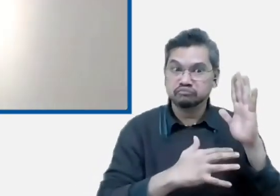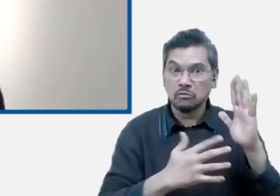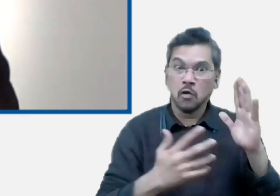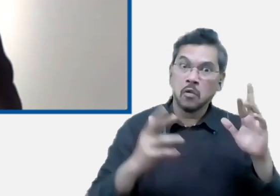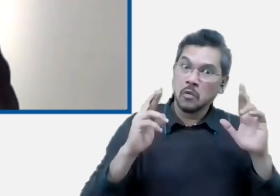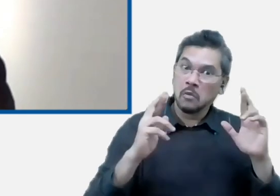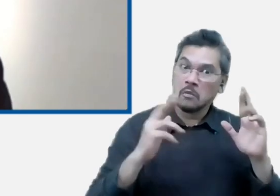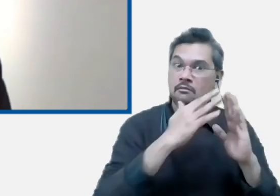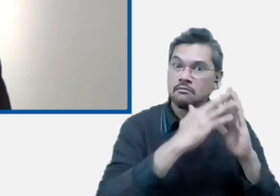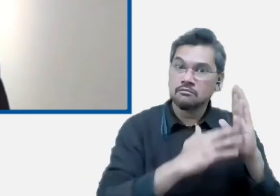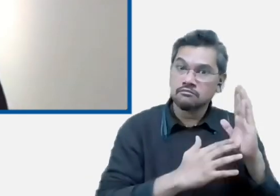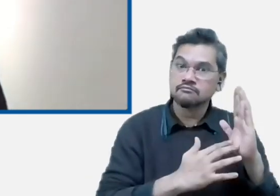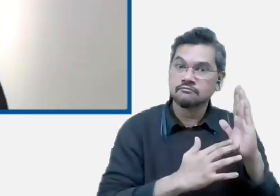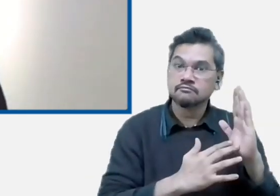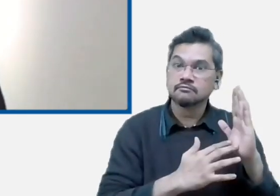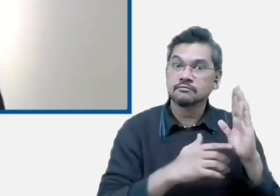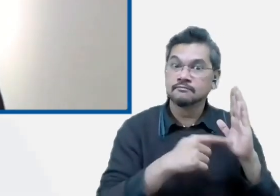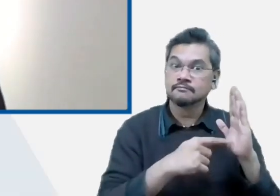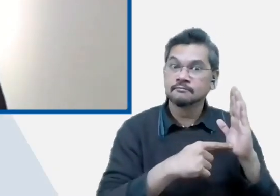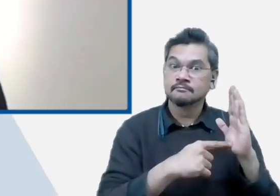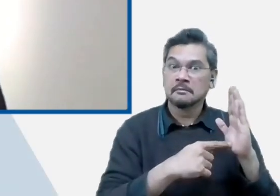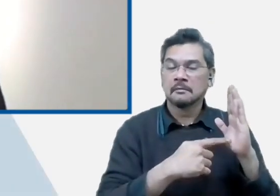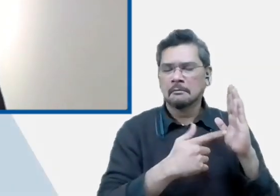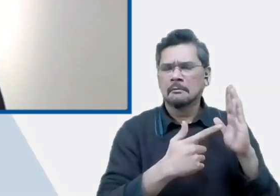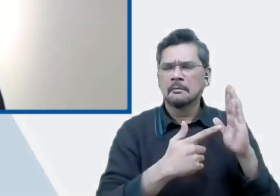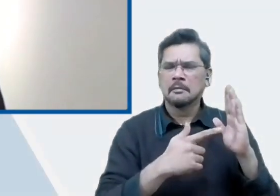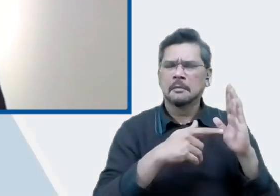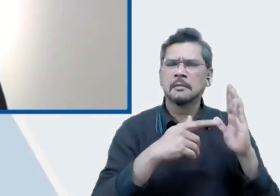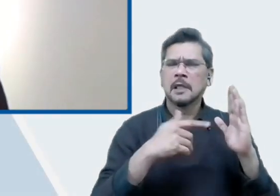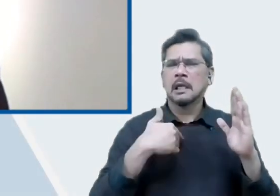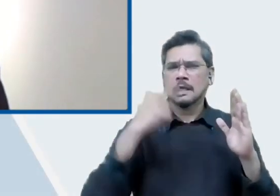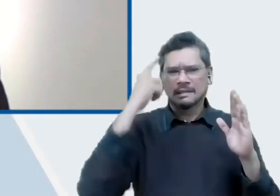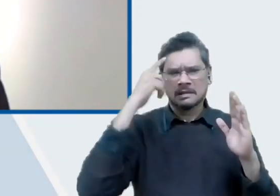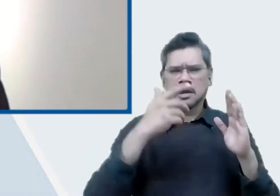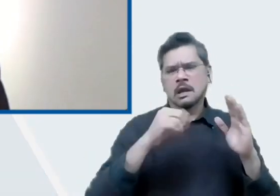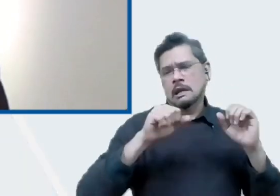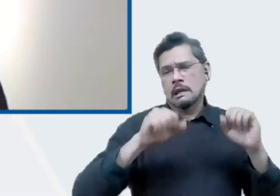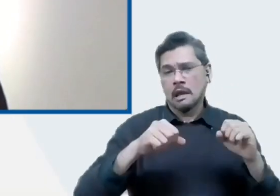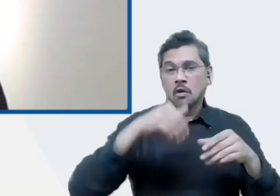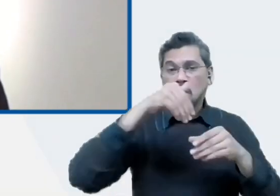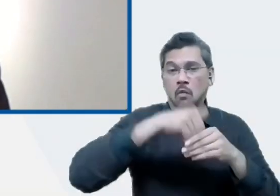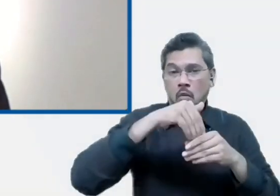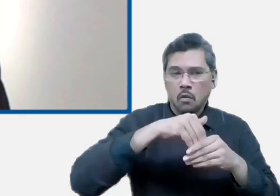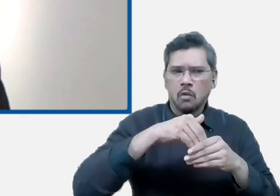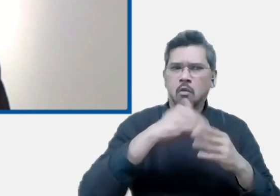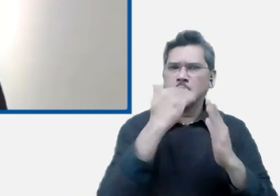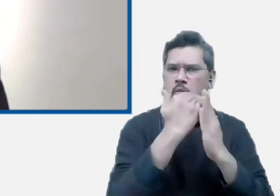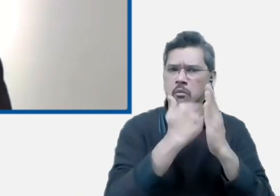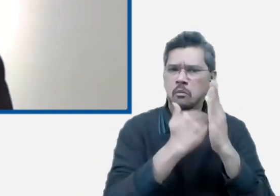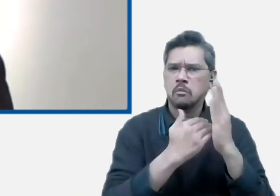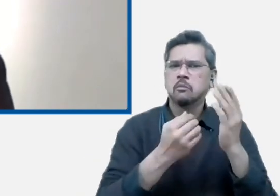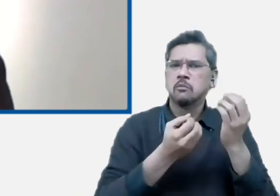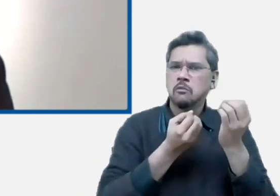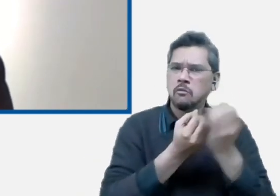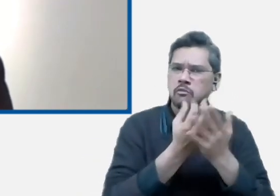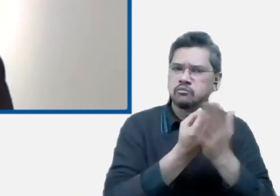length, but in terms of content, it seems that it has no political or substantive objections from the floor. So